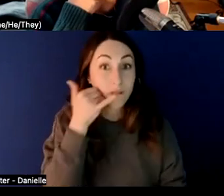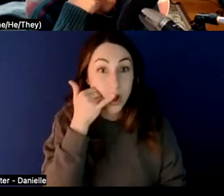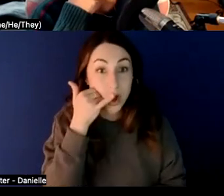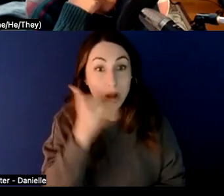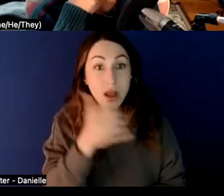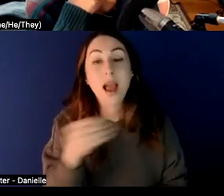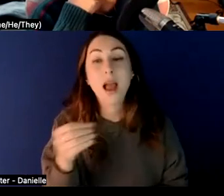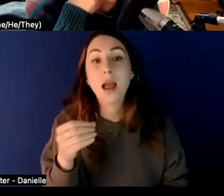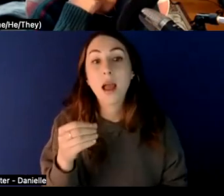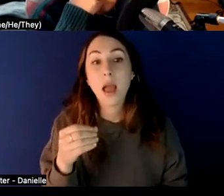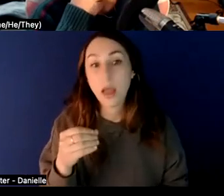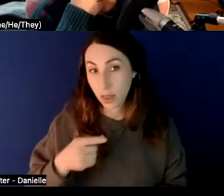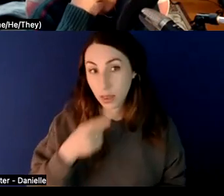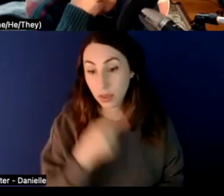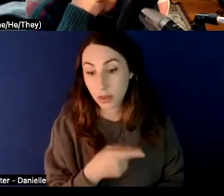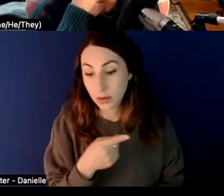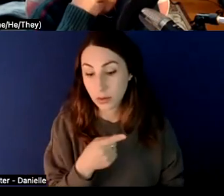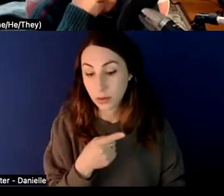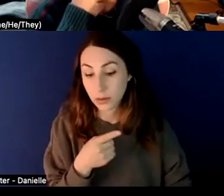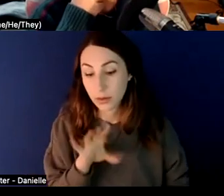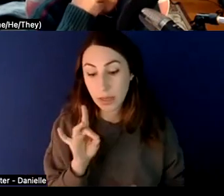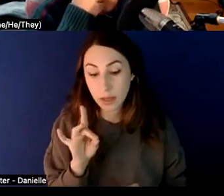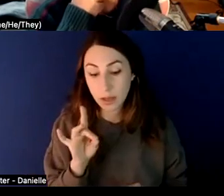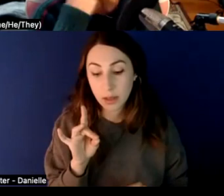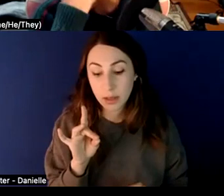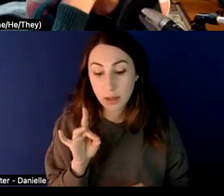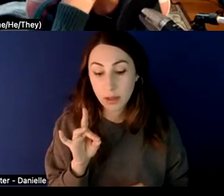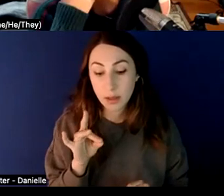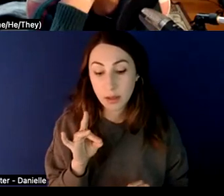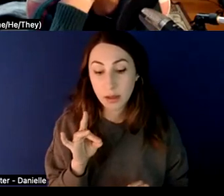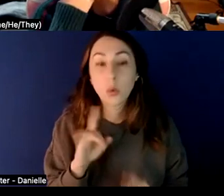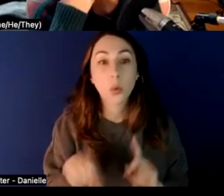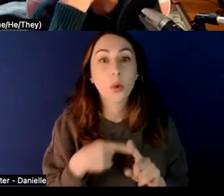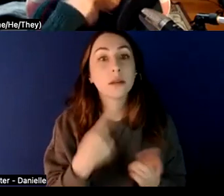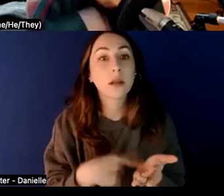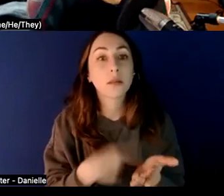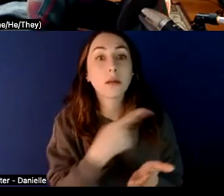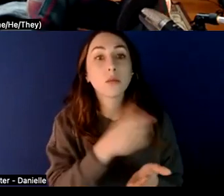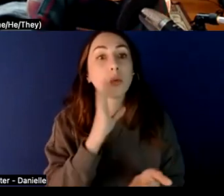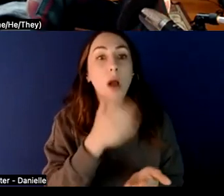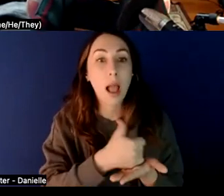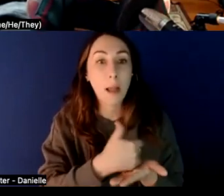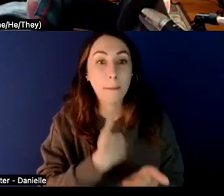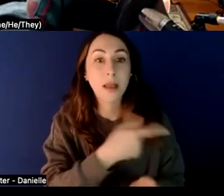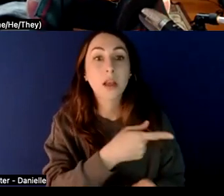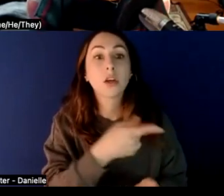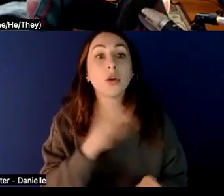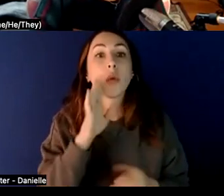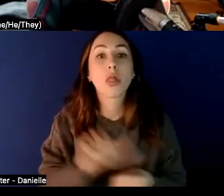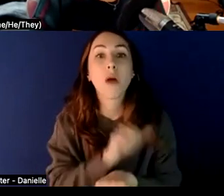also that she had, when she had been helping me sometimes in the evening, she would threaten to leave me on the